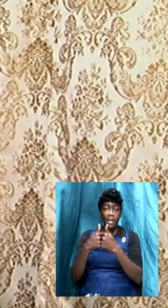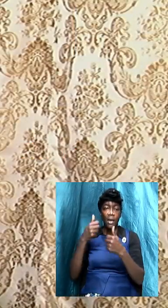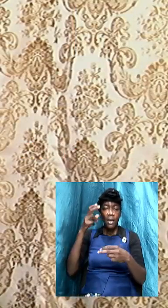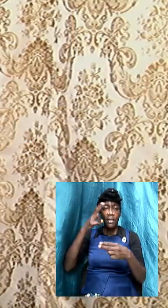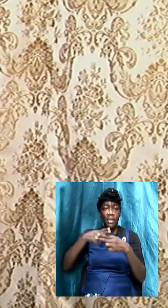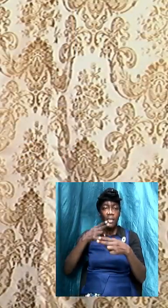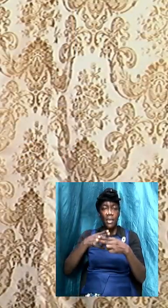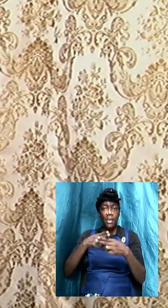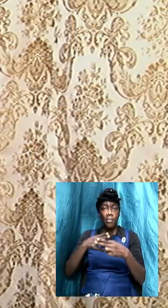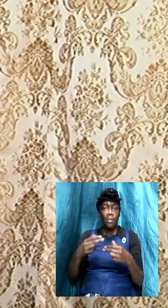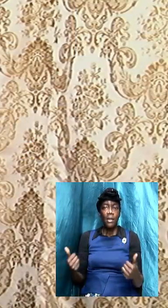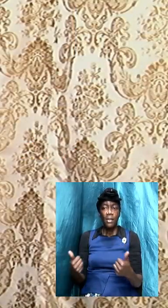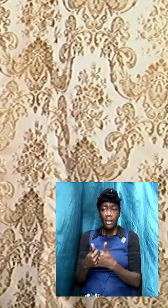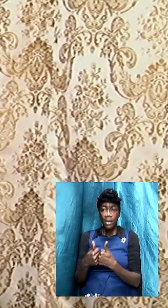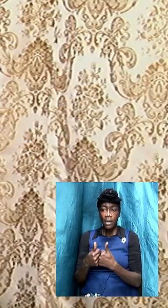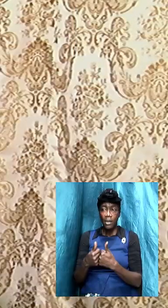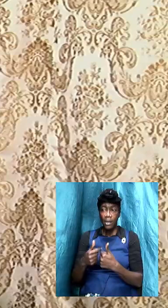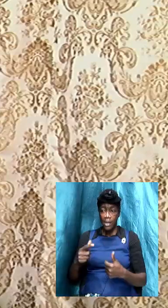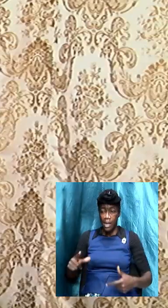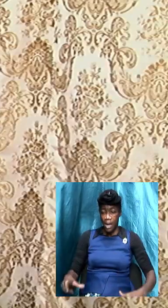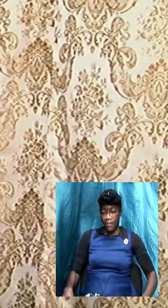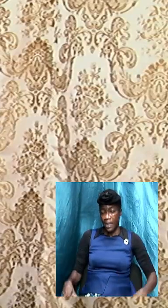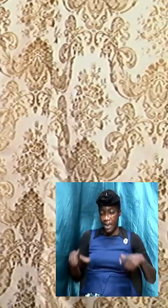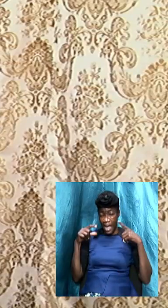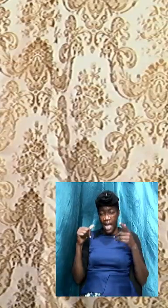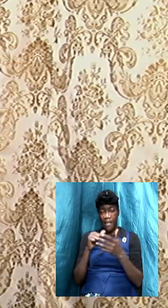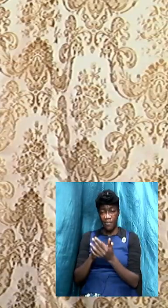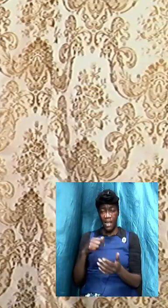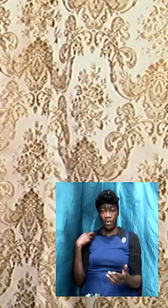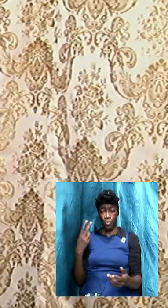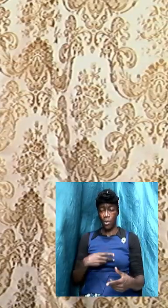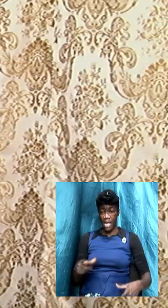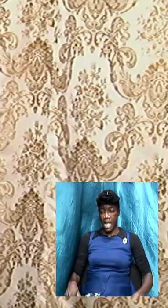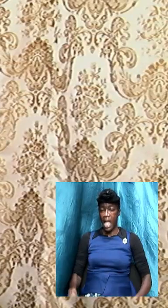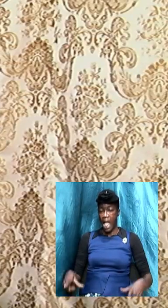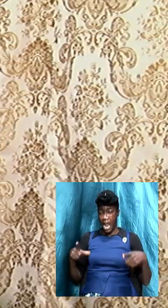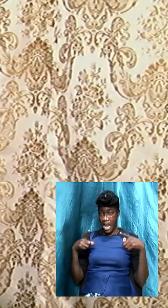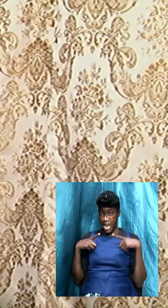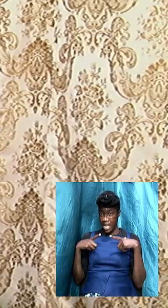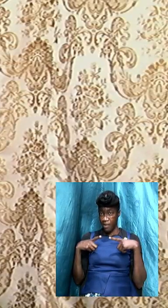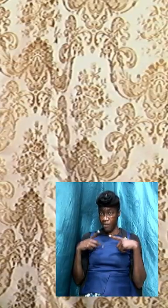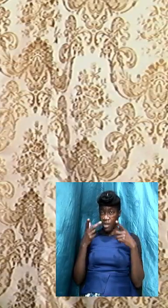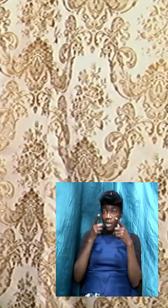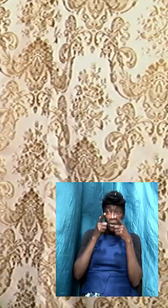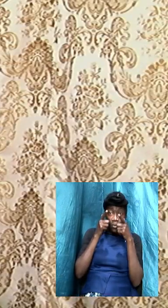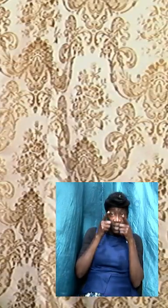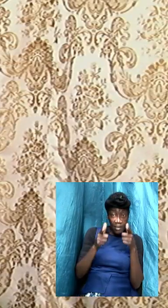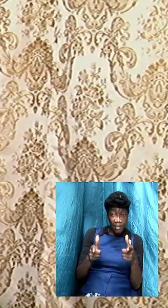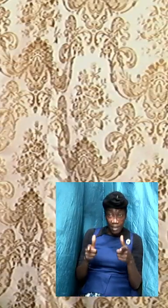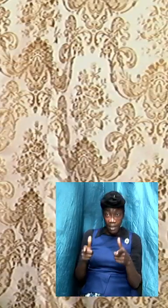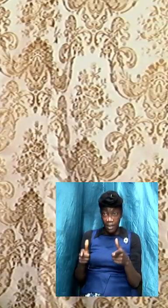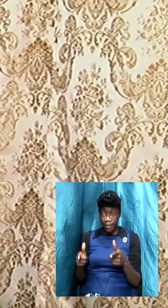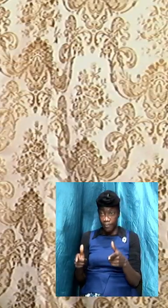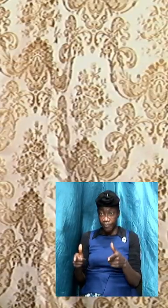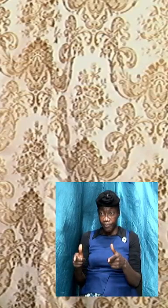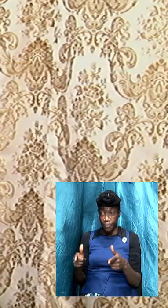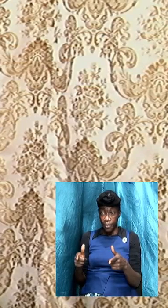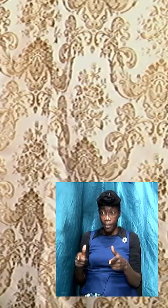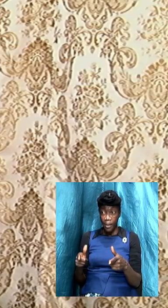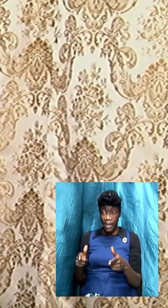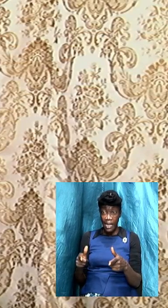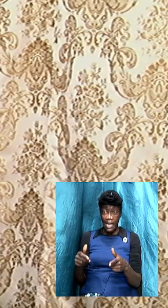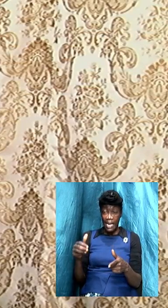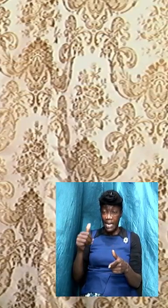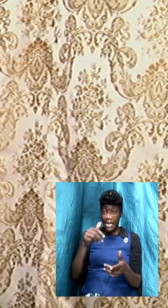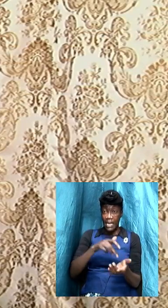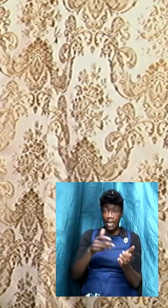also an attack on the very lifestyle that we live. So we see in Acts chapter 11 verse 26. It says, and when he had found him, he